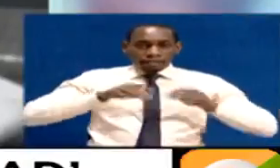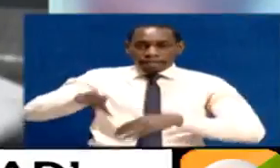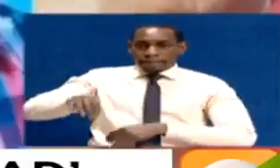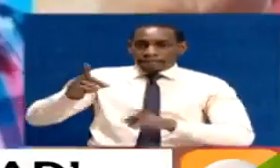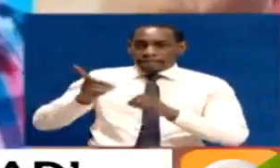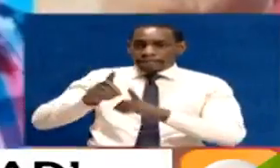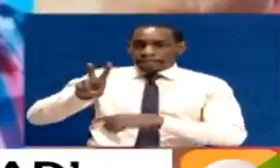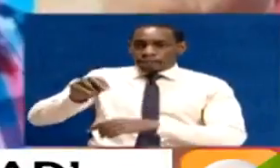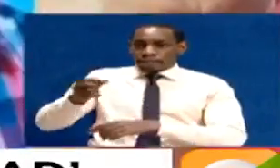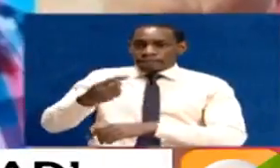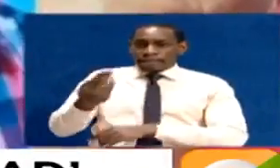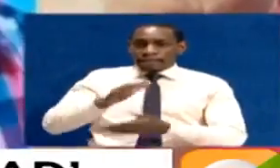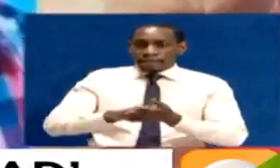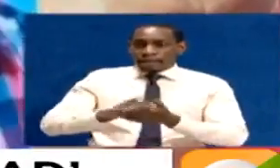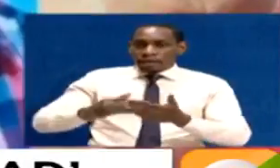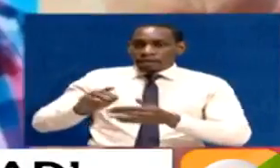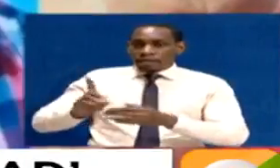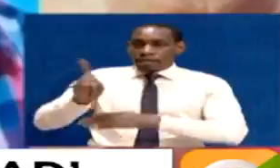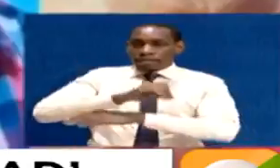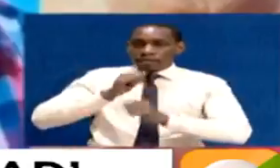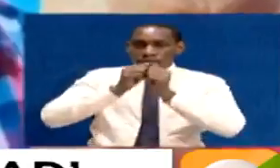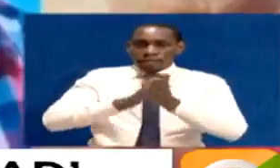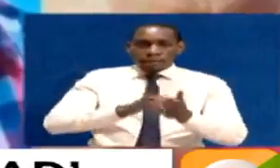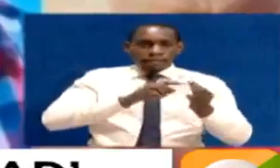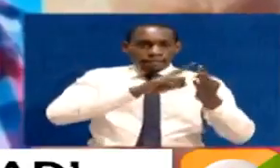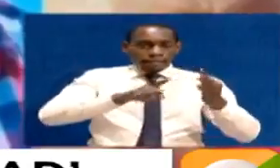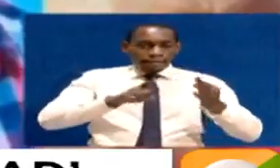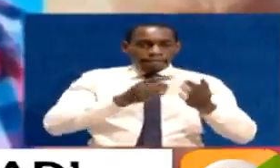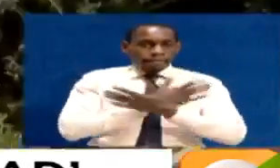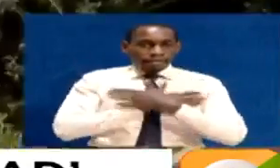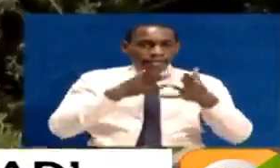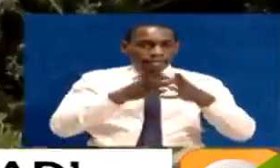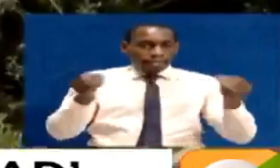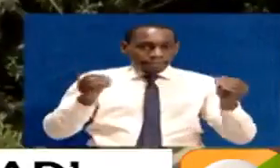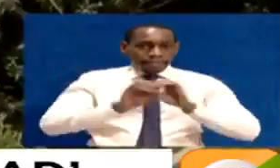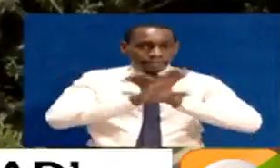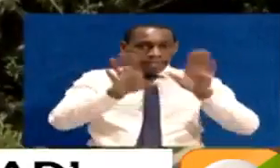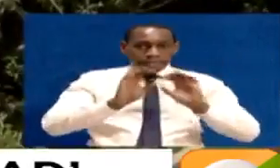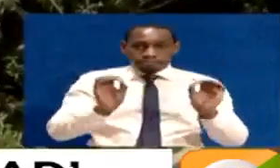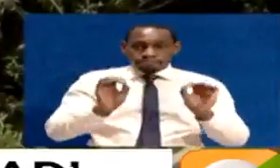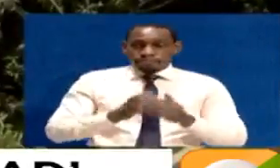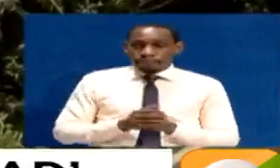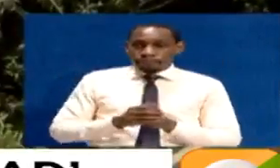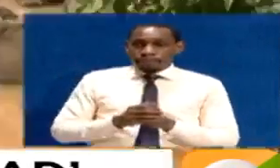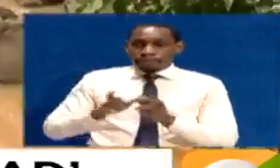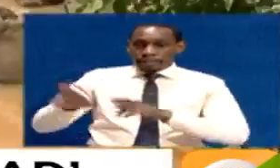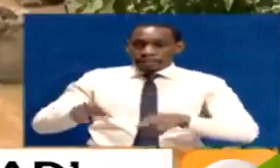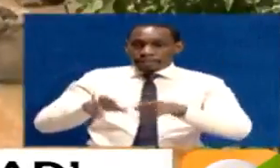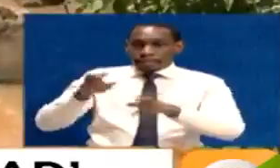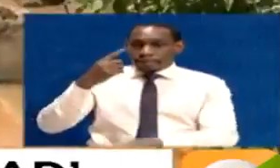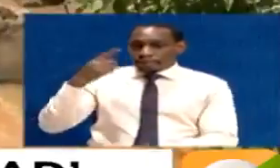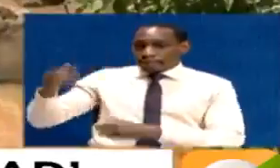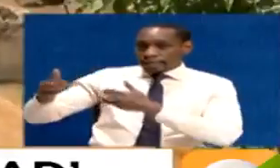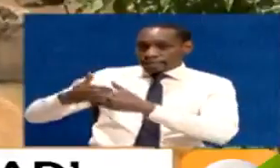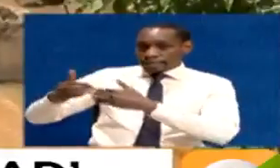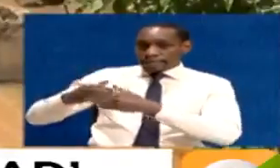April 20th, a day after he, together with his 3 friends, disappeared mysteriously. River Mukungai, which is a